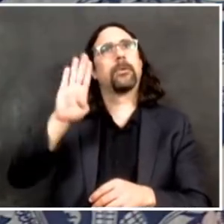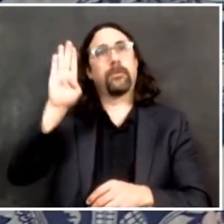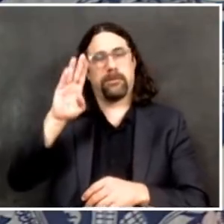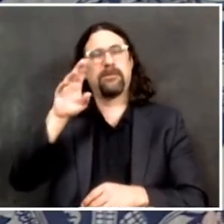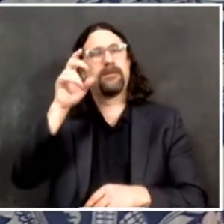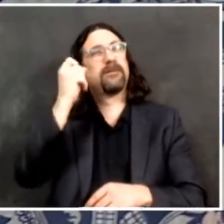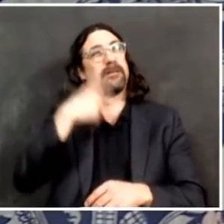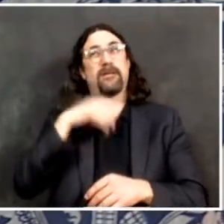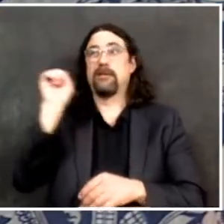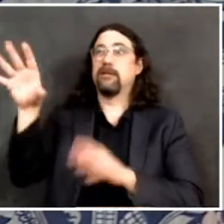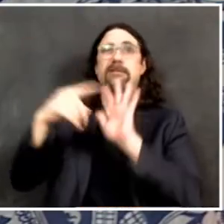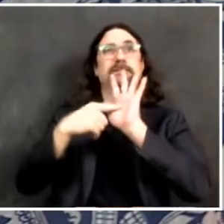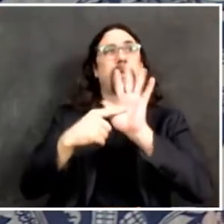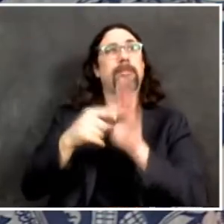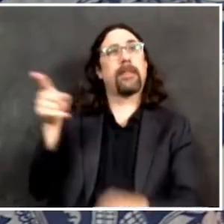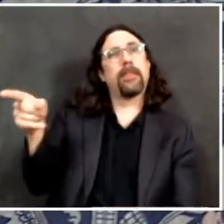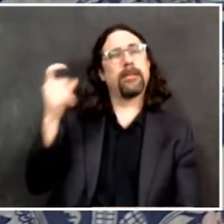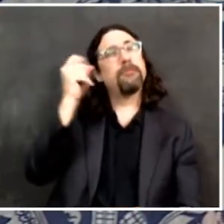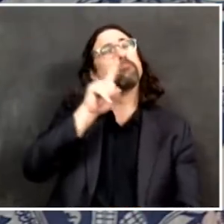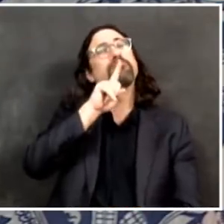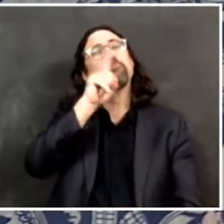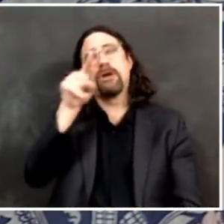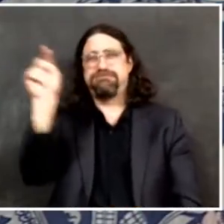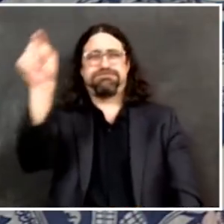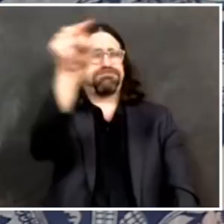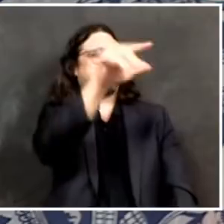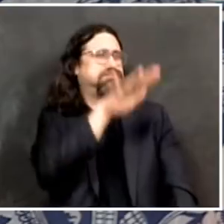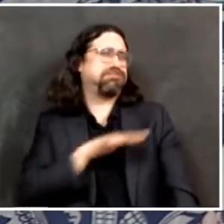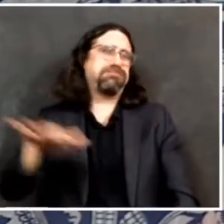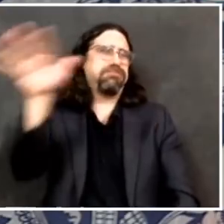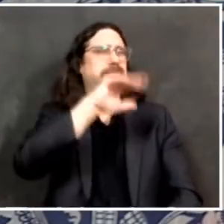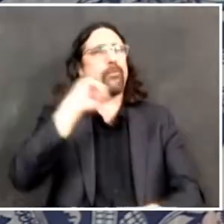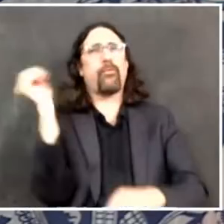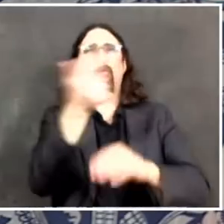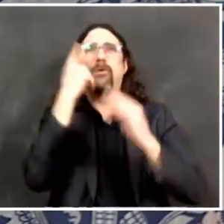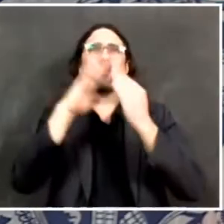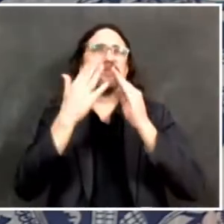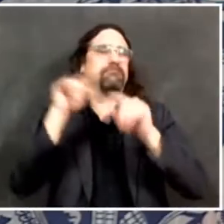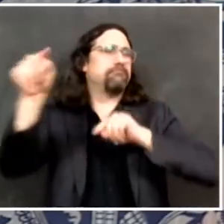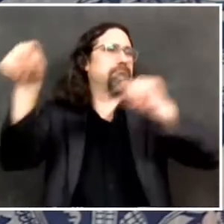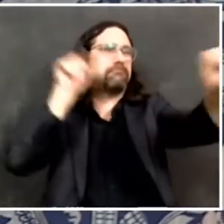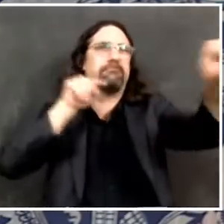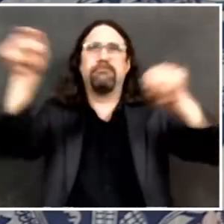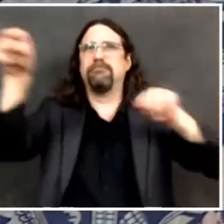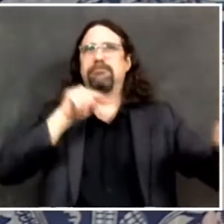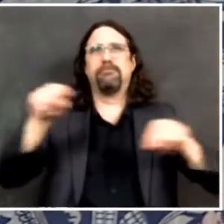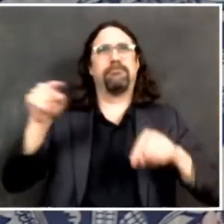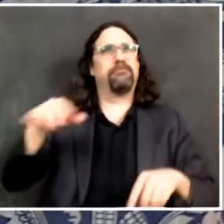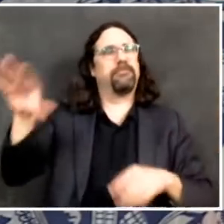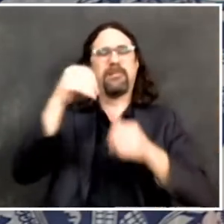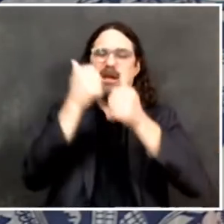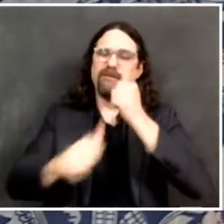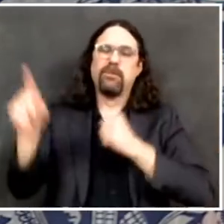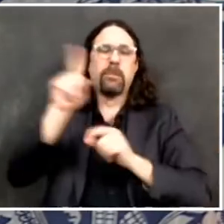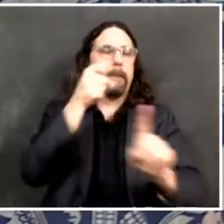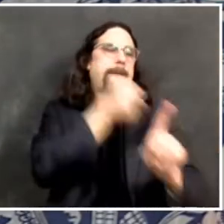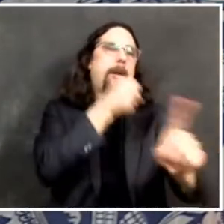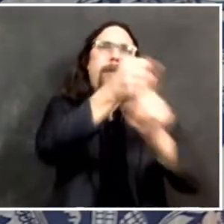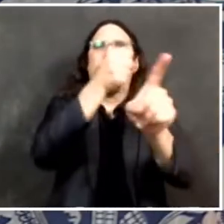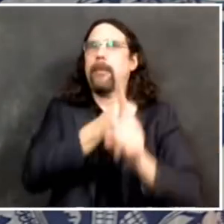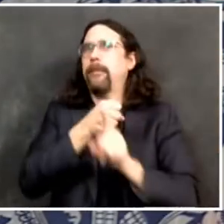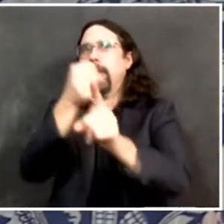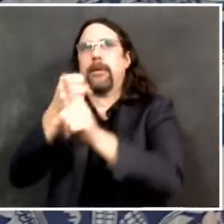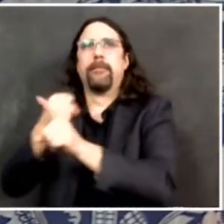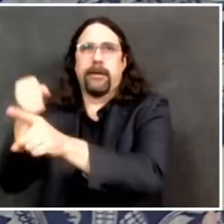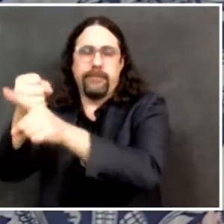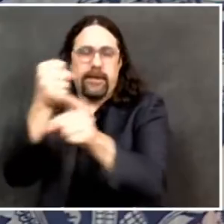massive unemployment that we're experiencing is literally every zip code, every part of the city. So whoever you are, wherever you are, if you need food, we're here for you. And there should